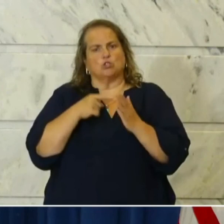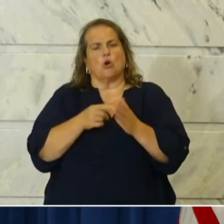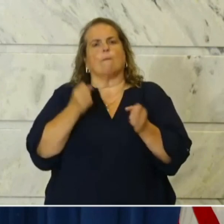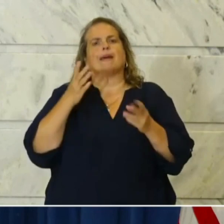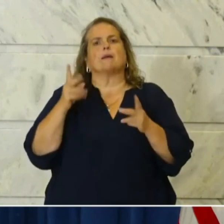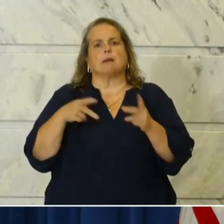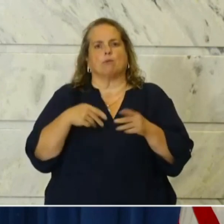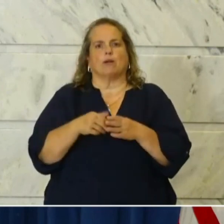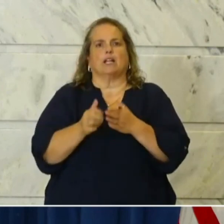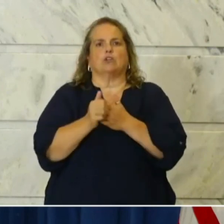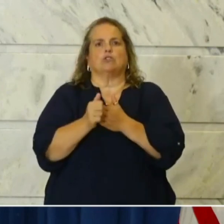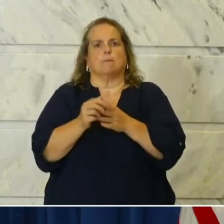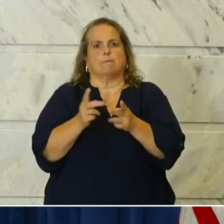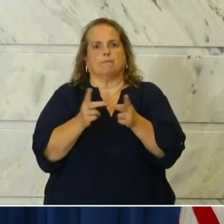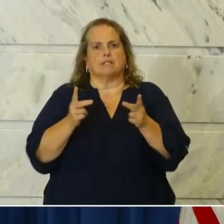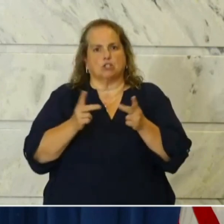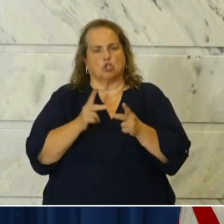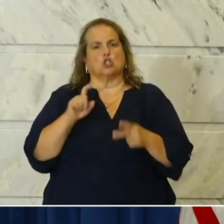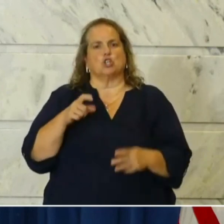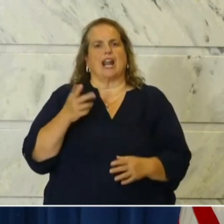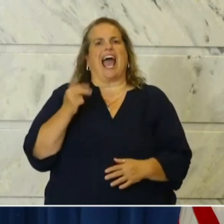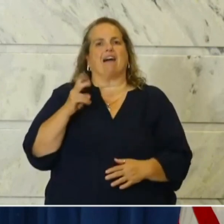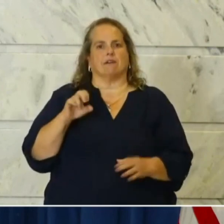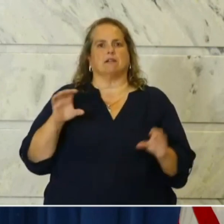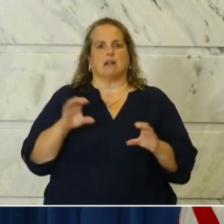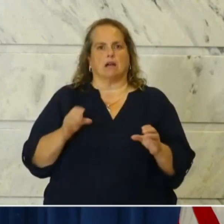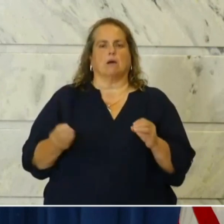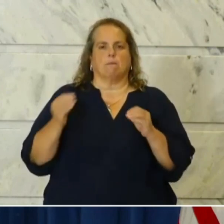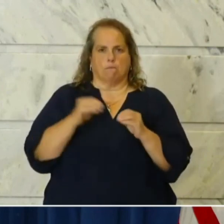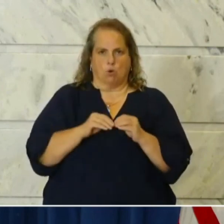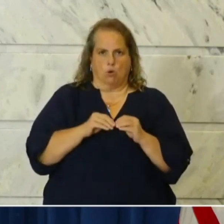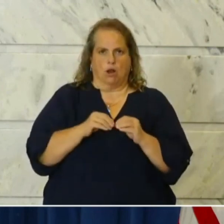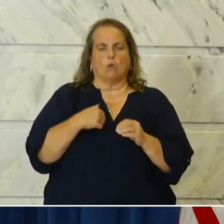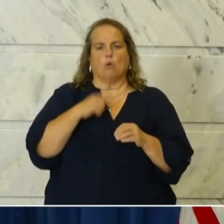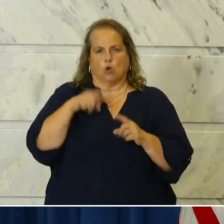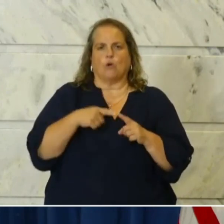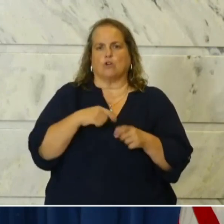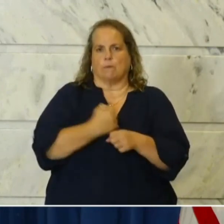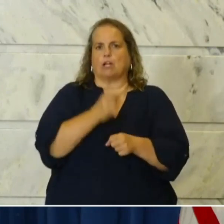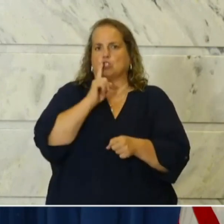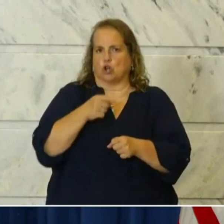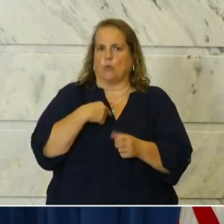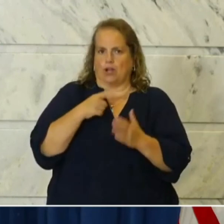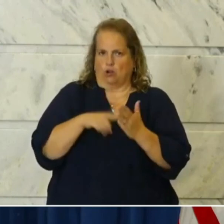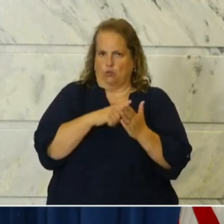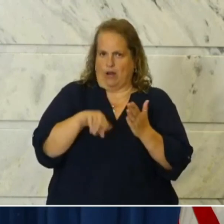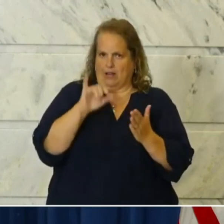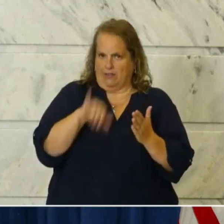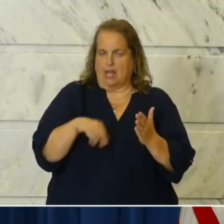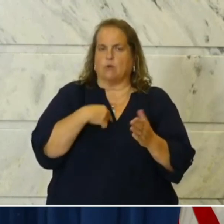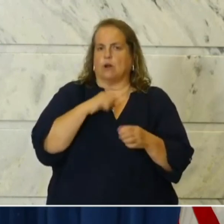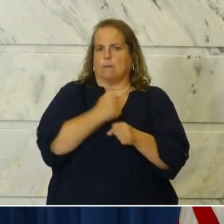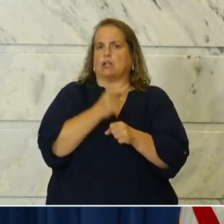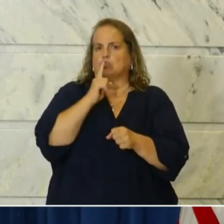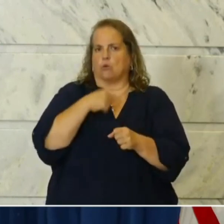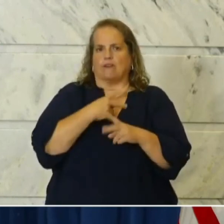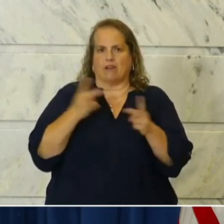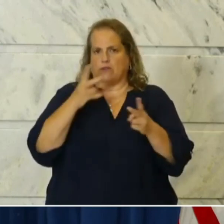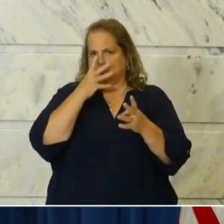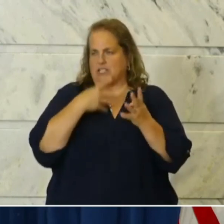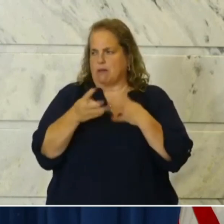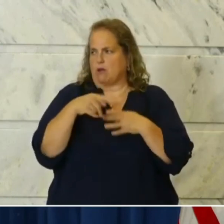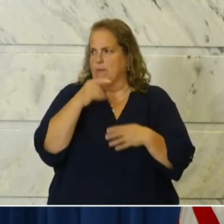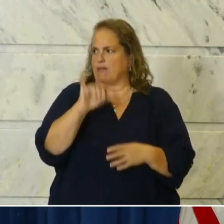leadership positions should have done more. And we're going to make sure that we correct that, and we're going to make sure that we're transparent about it.